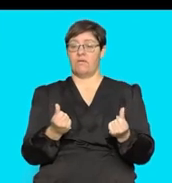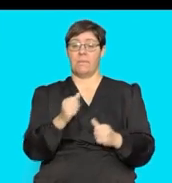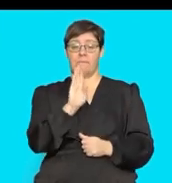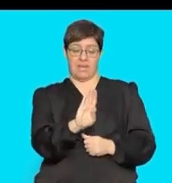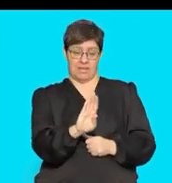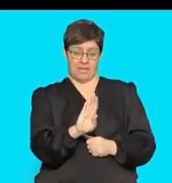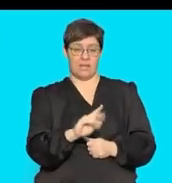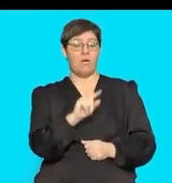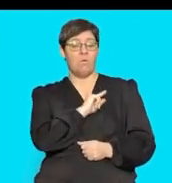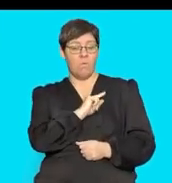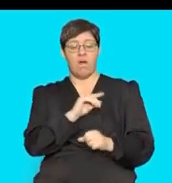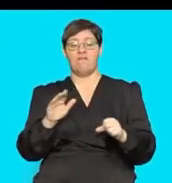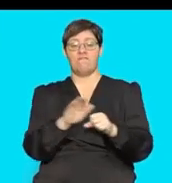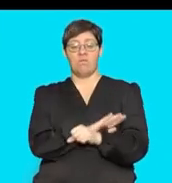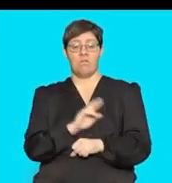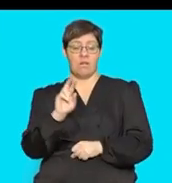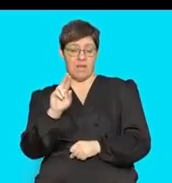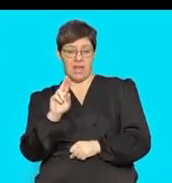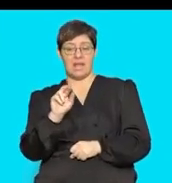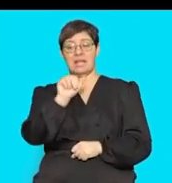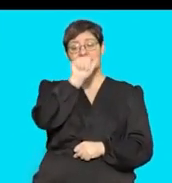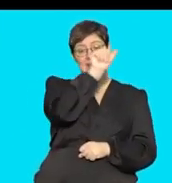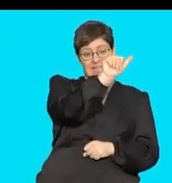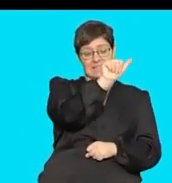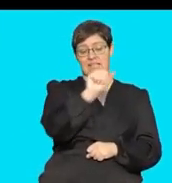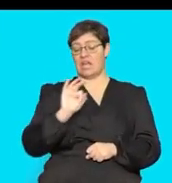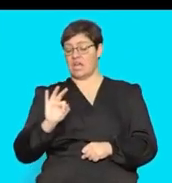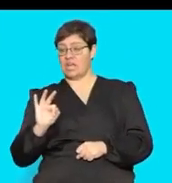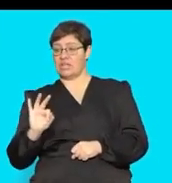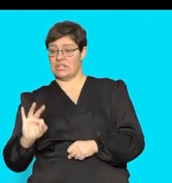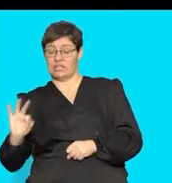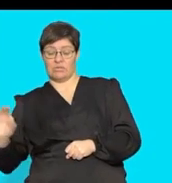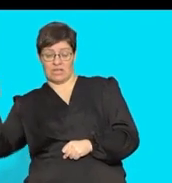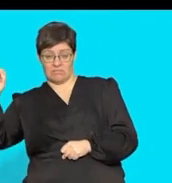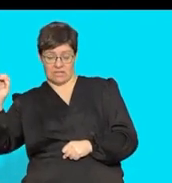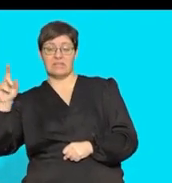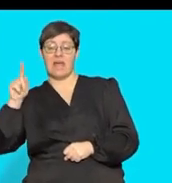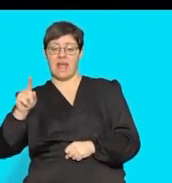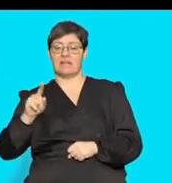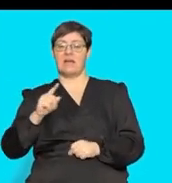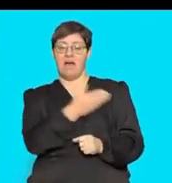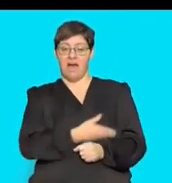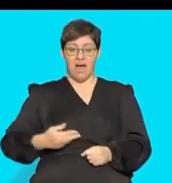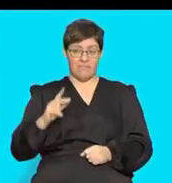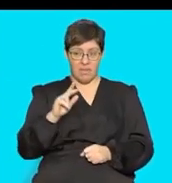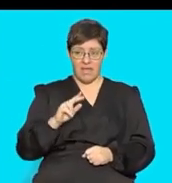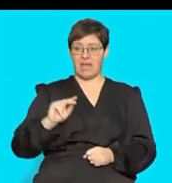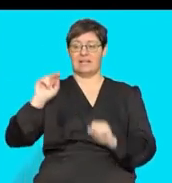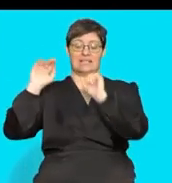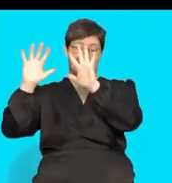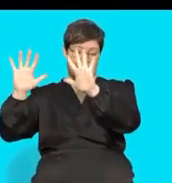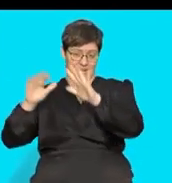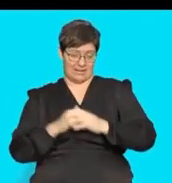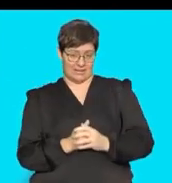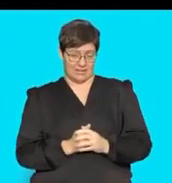B, using the full pair of 6 and 33 and the half pair of 10 and B. So the